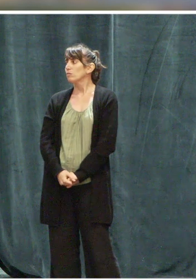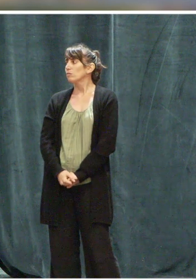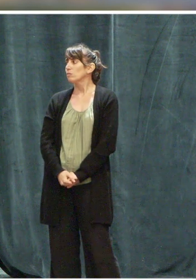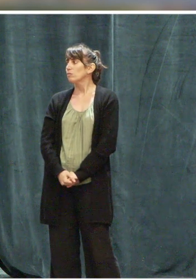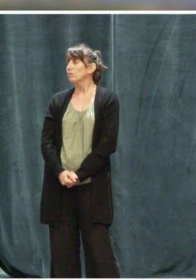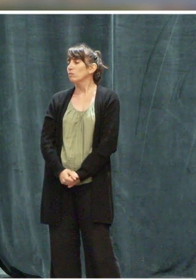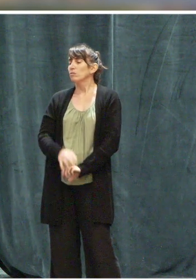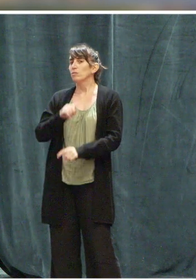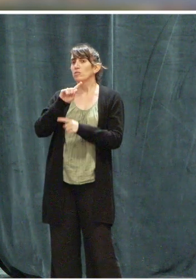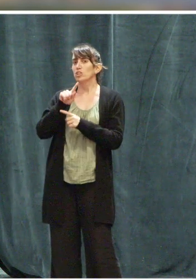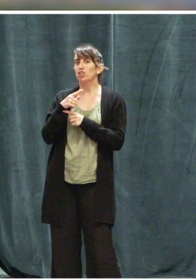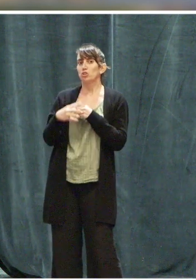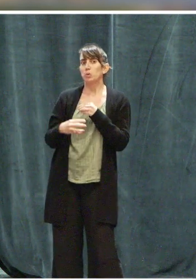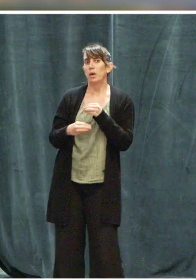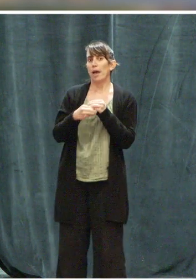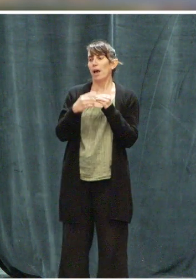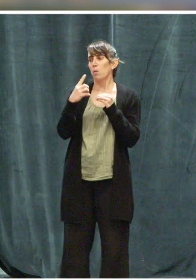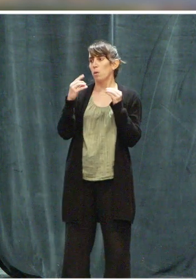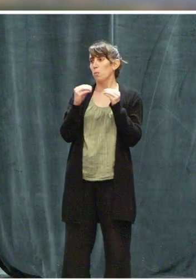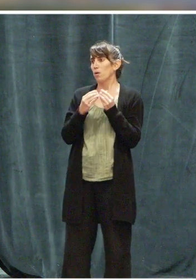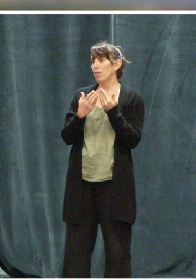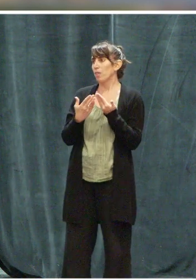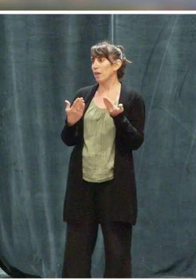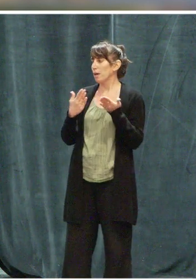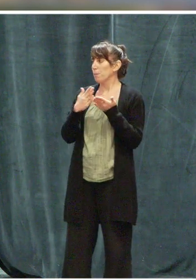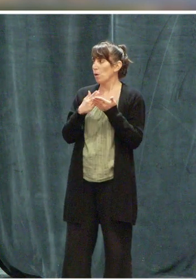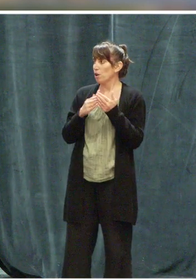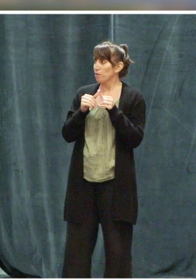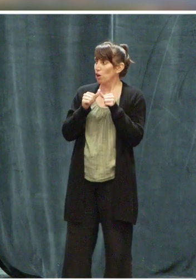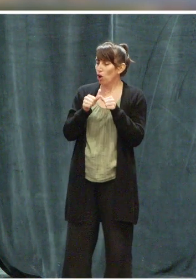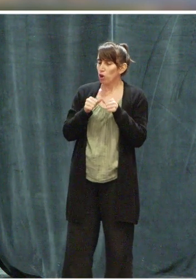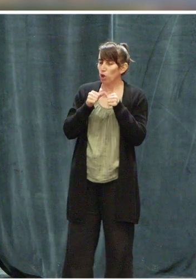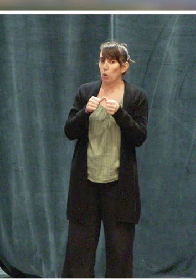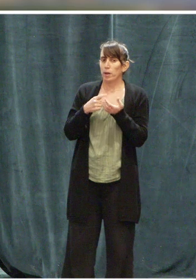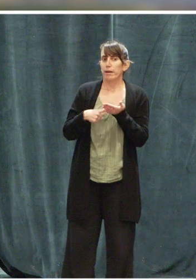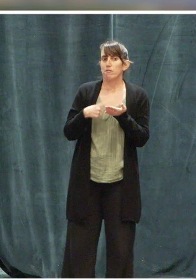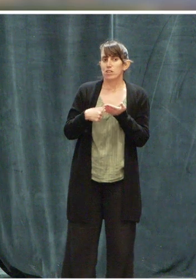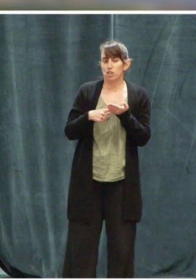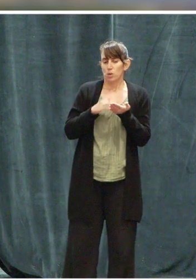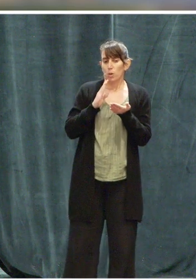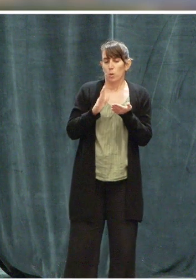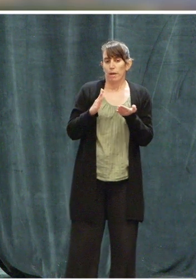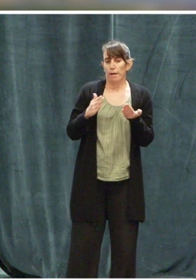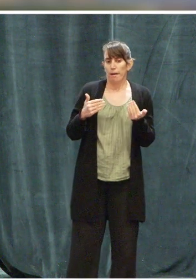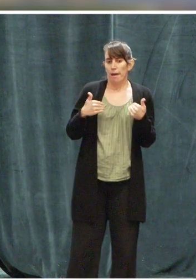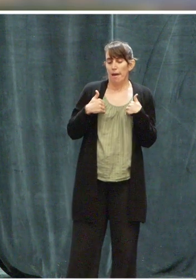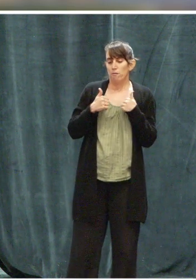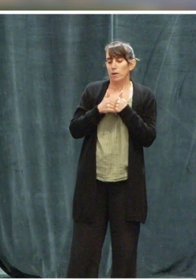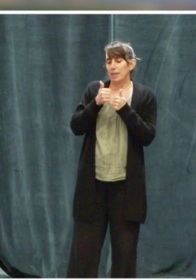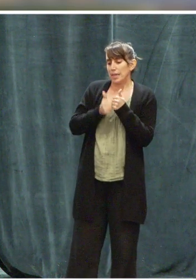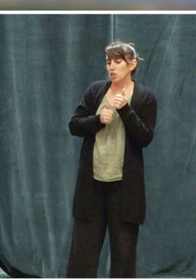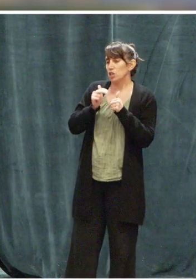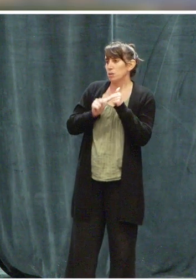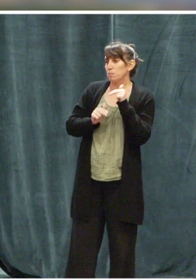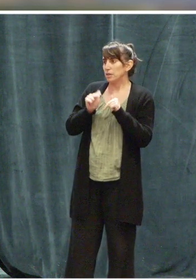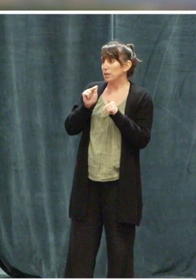Just to add one more thing, part of the ongoing conversations that we're going to be having with each building